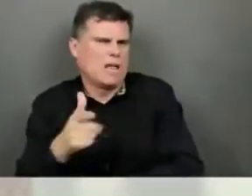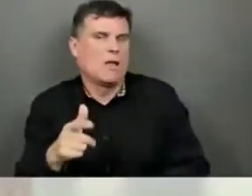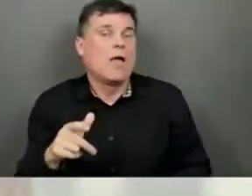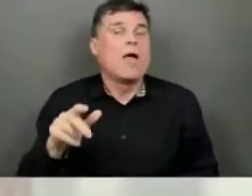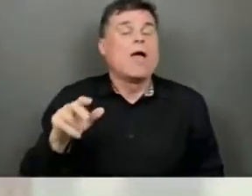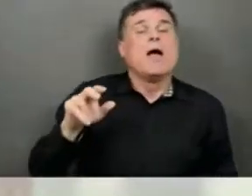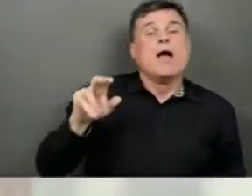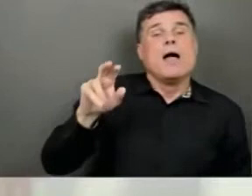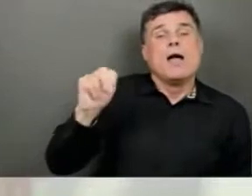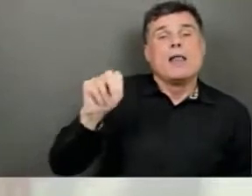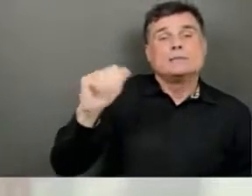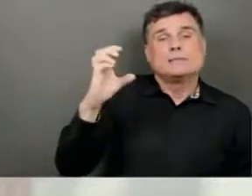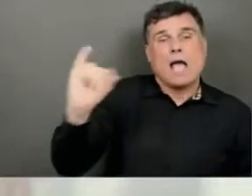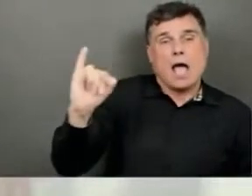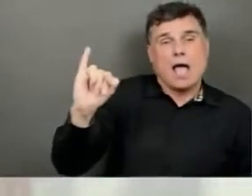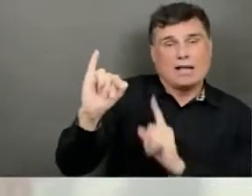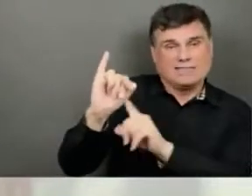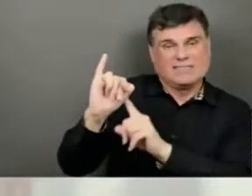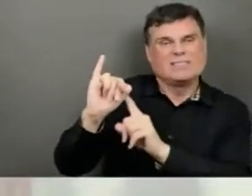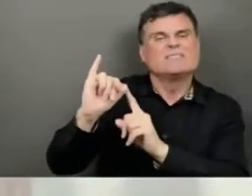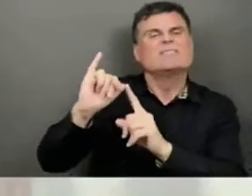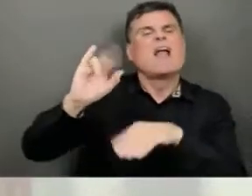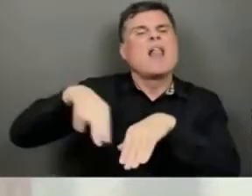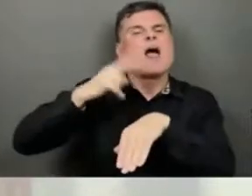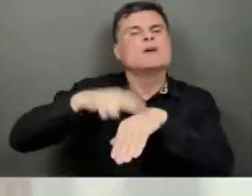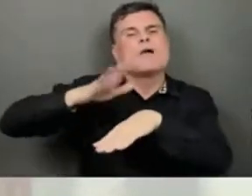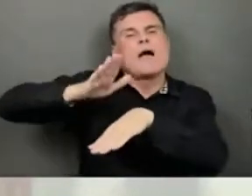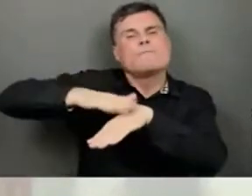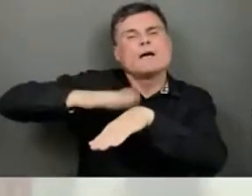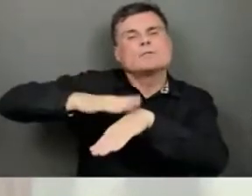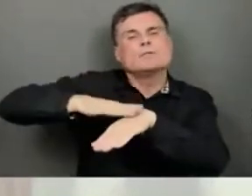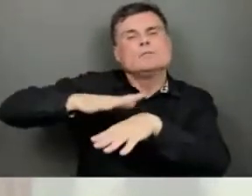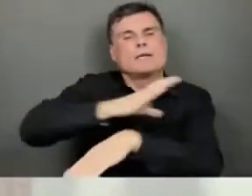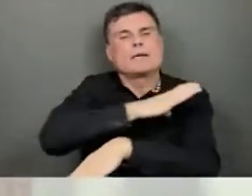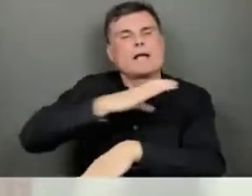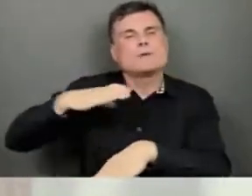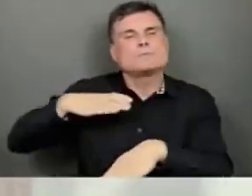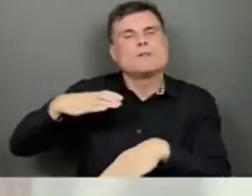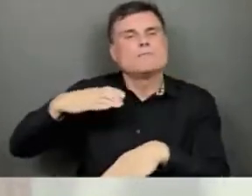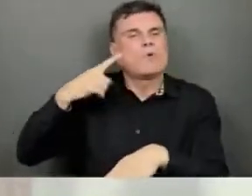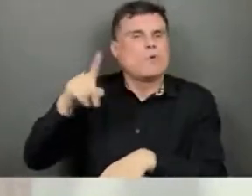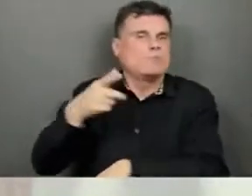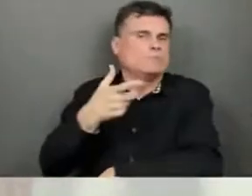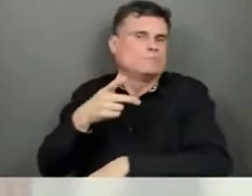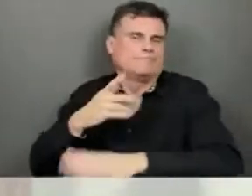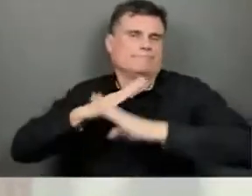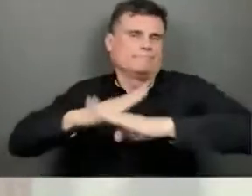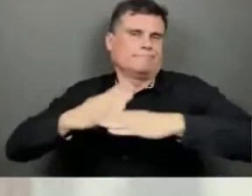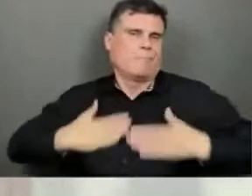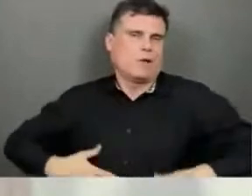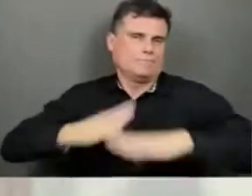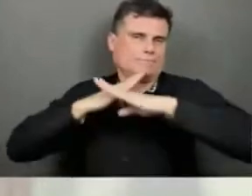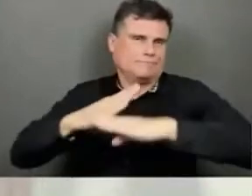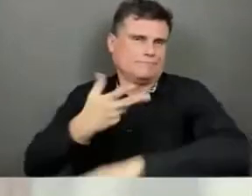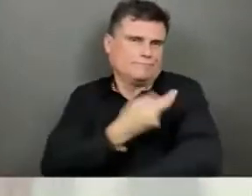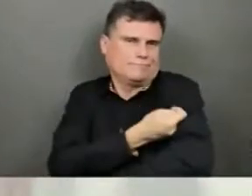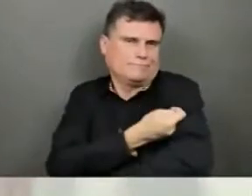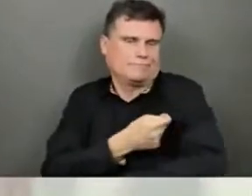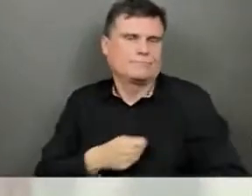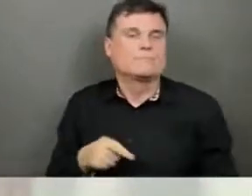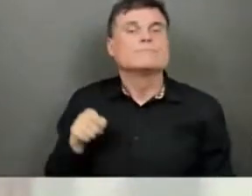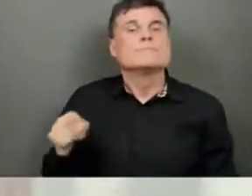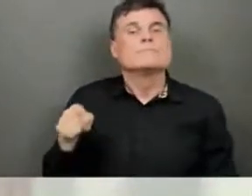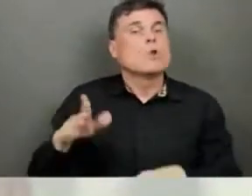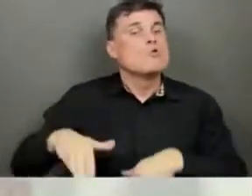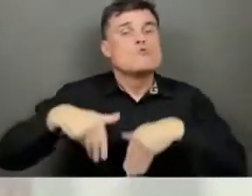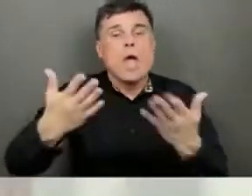Immunization did come out with a statement about recommendations about who needs to get a vaccine in